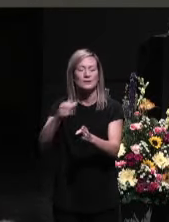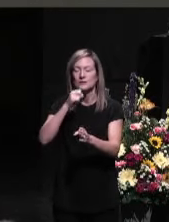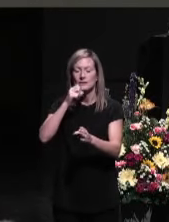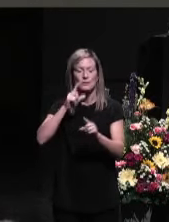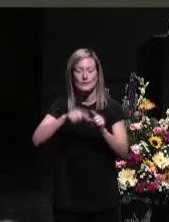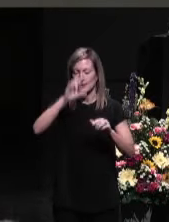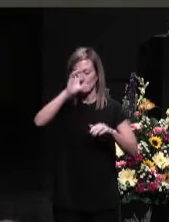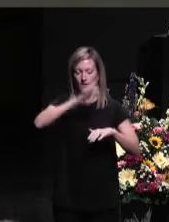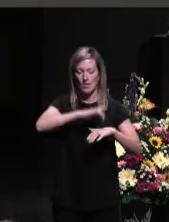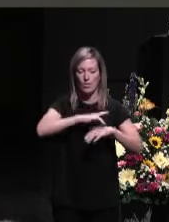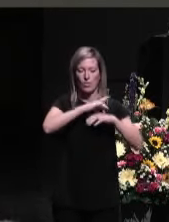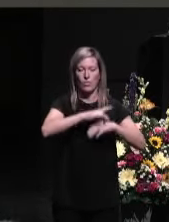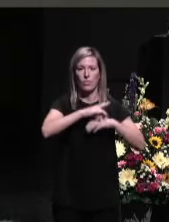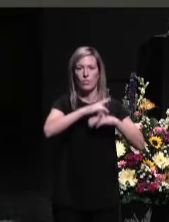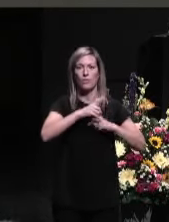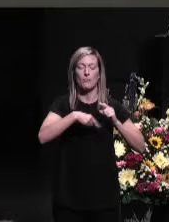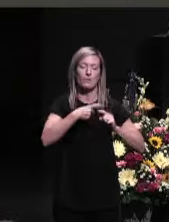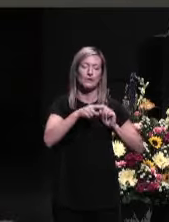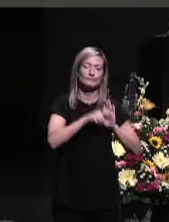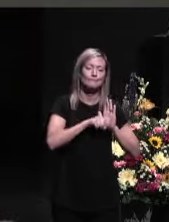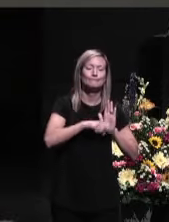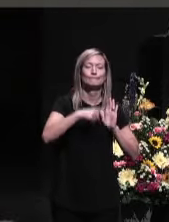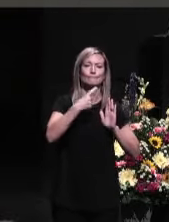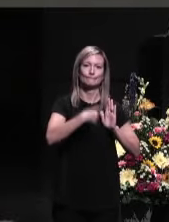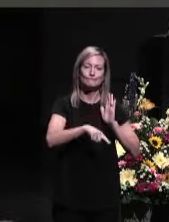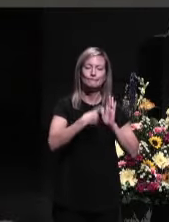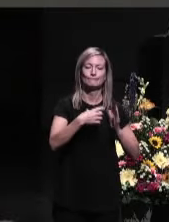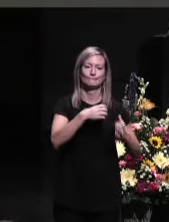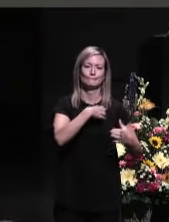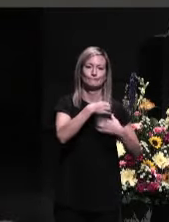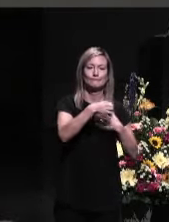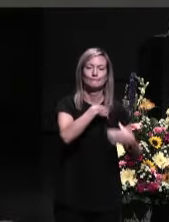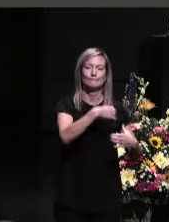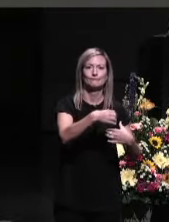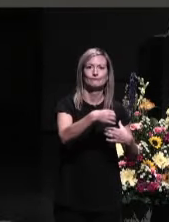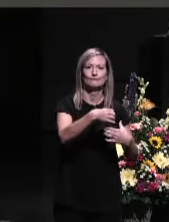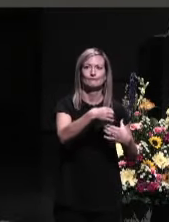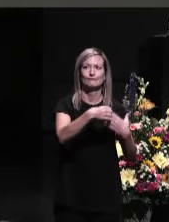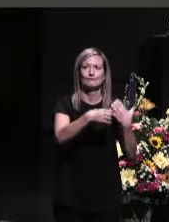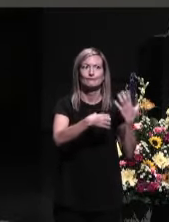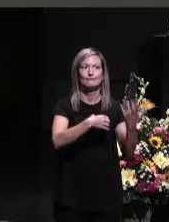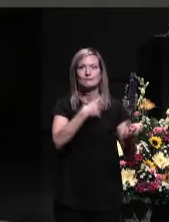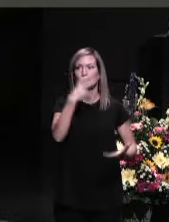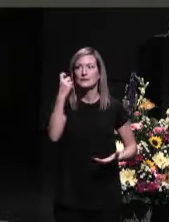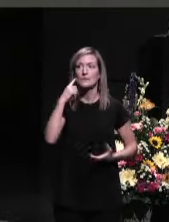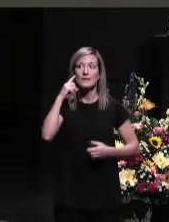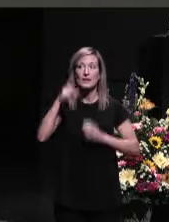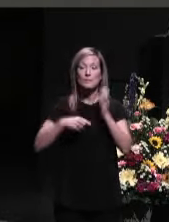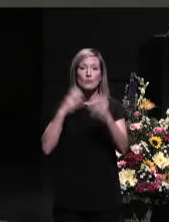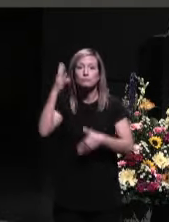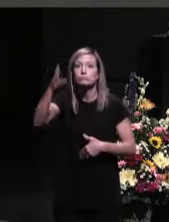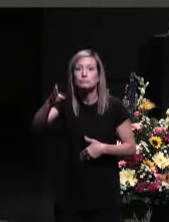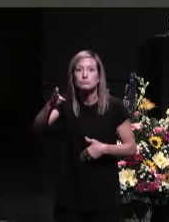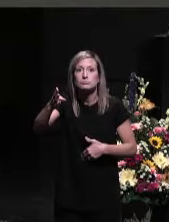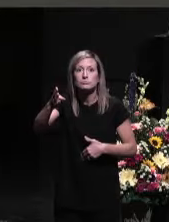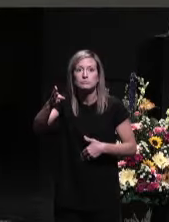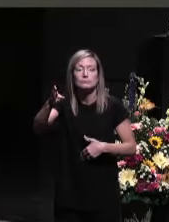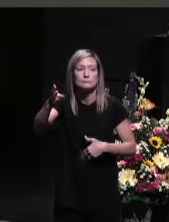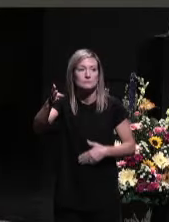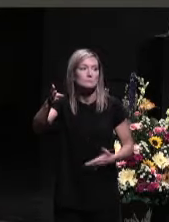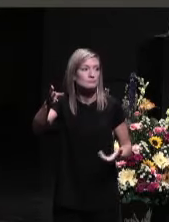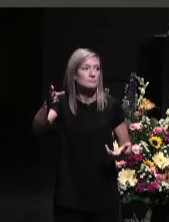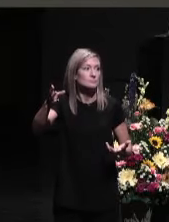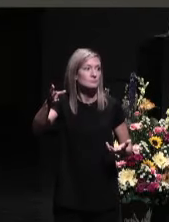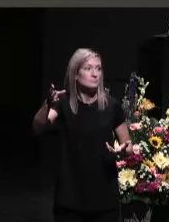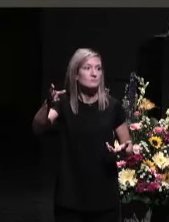the headwinds and the negativity and the cynicism that's out there, because it's all too oppressive. And if you're around, whether it's talk radio or other things,